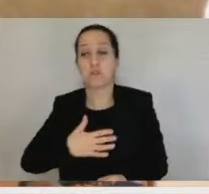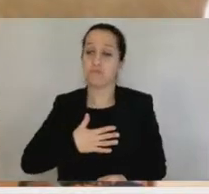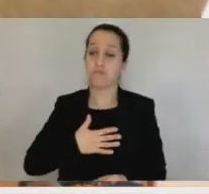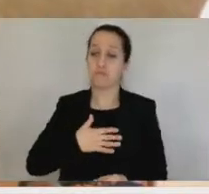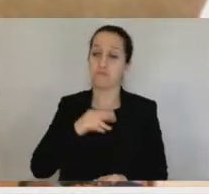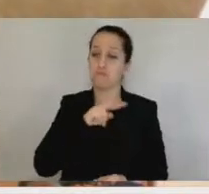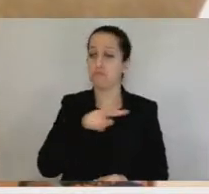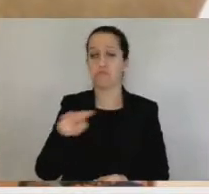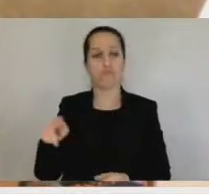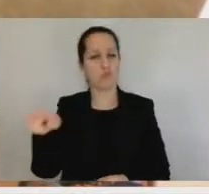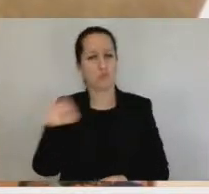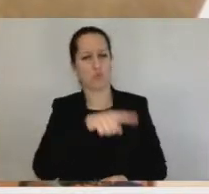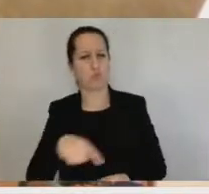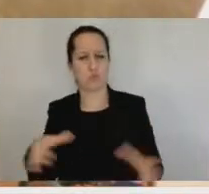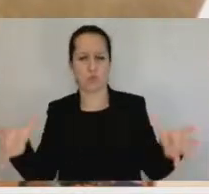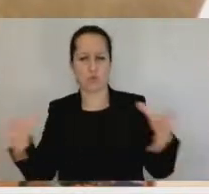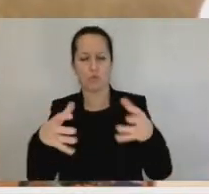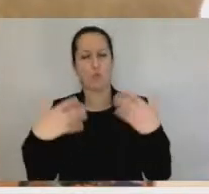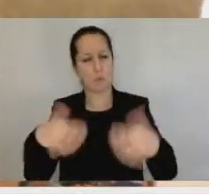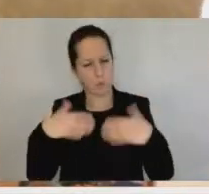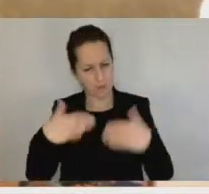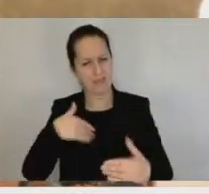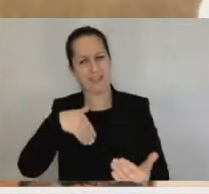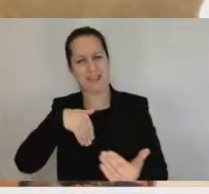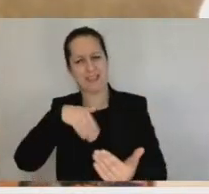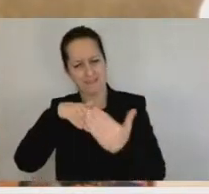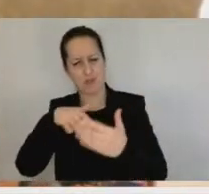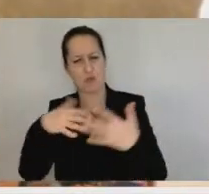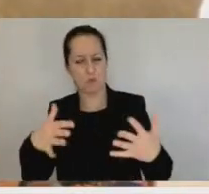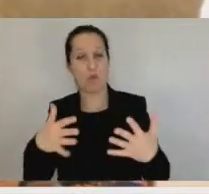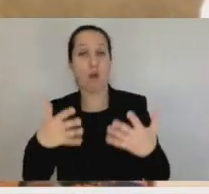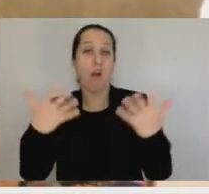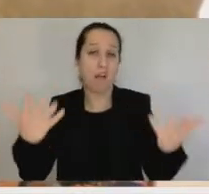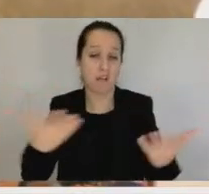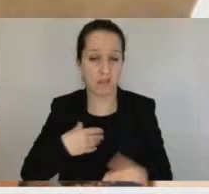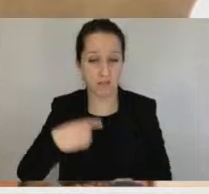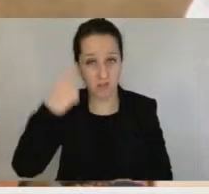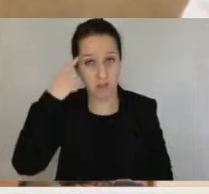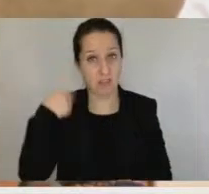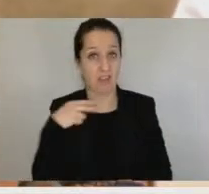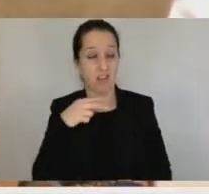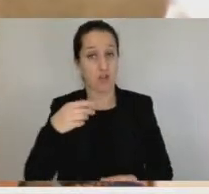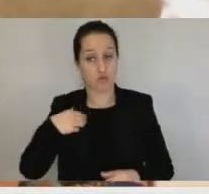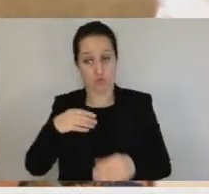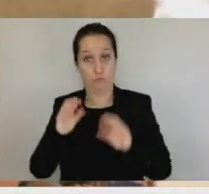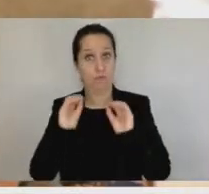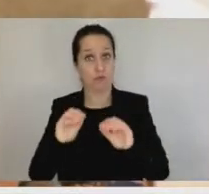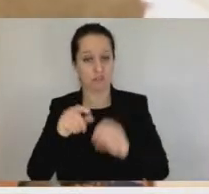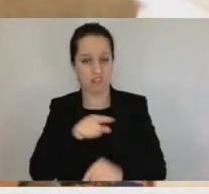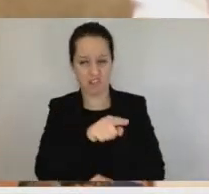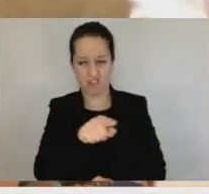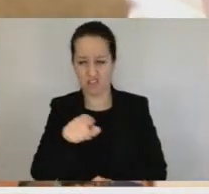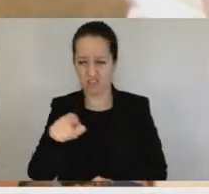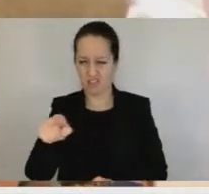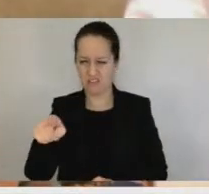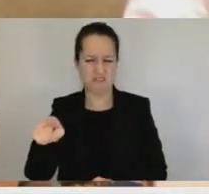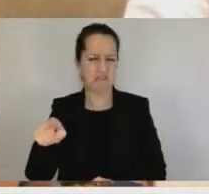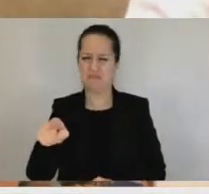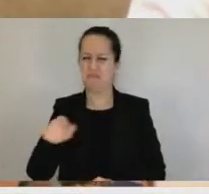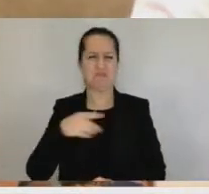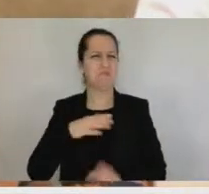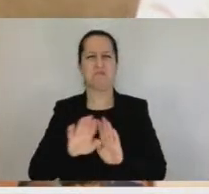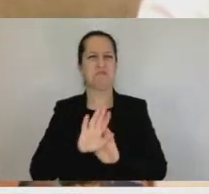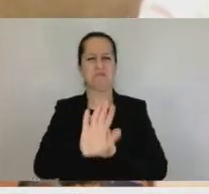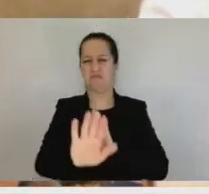Teachers may think their students are a challenge. They could view them as a mission or a sentence, a